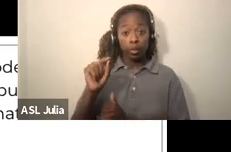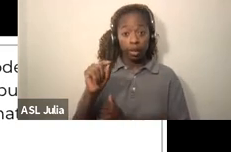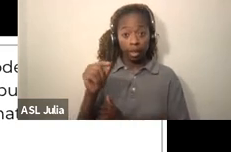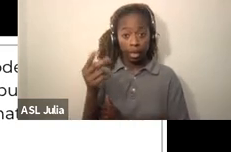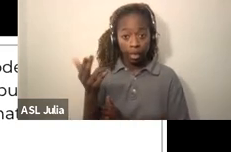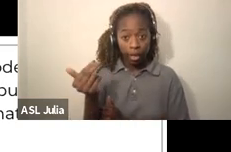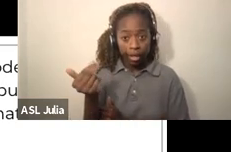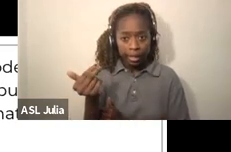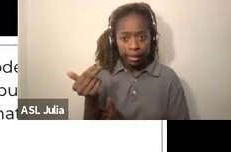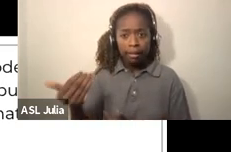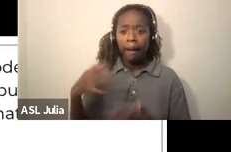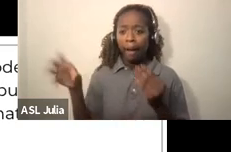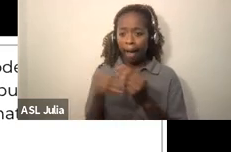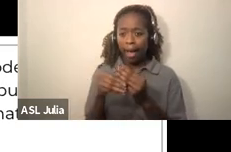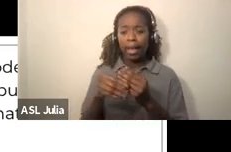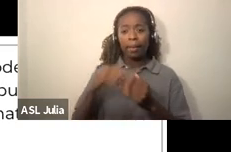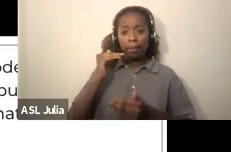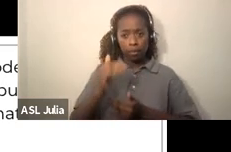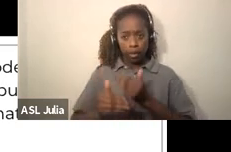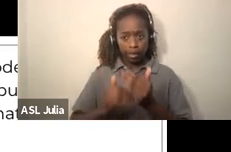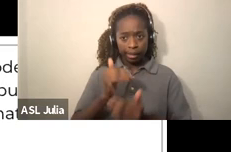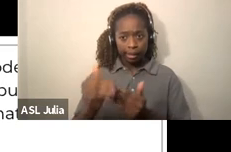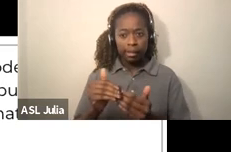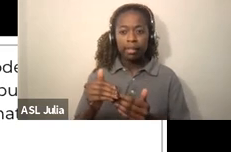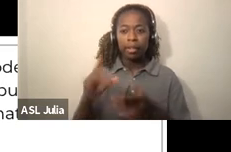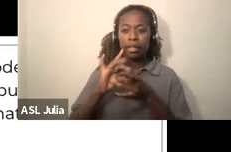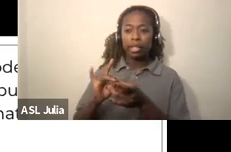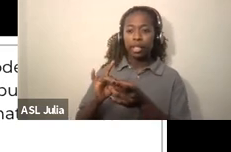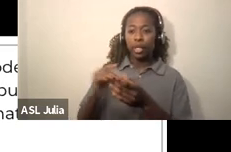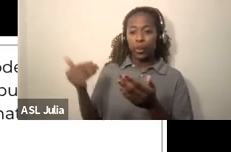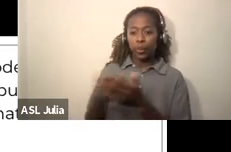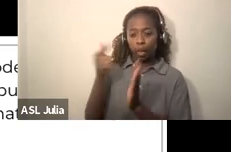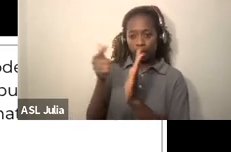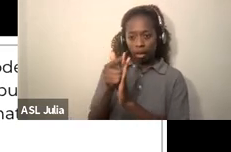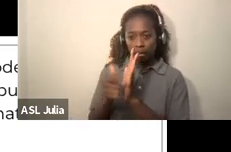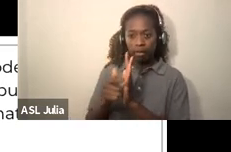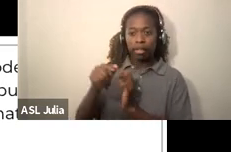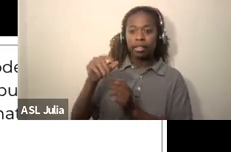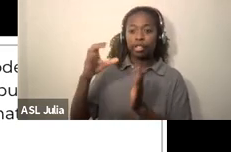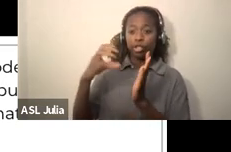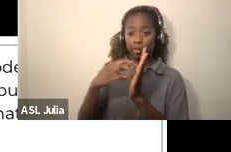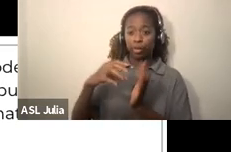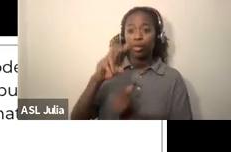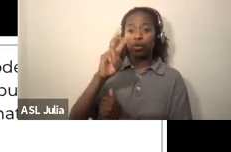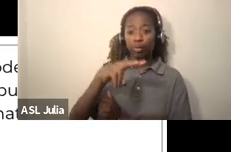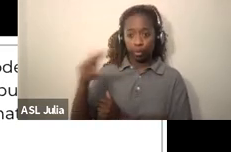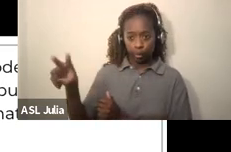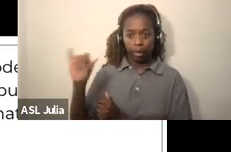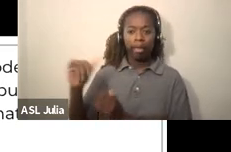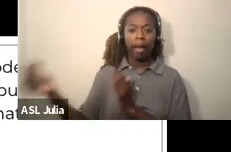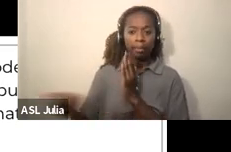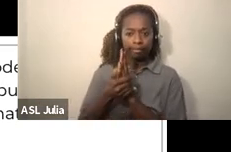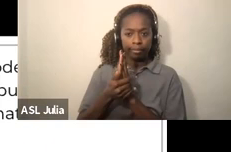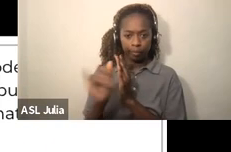additions as it related to the new law of chapter 222 um were added to the code